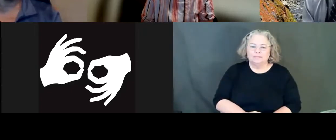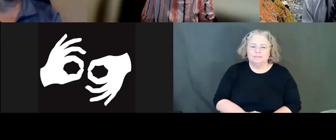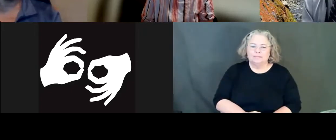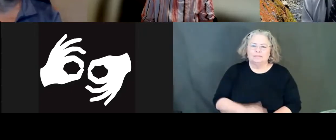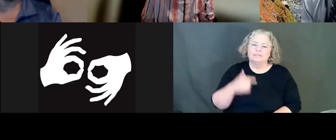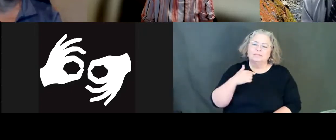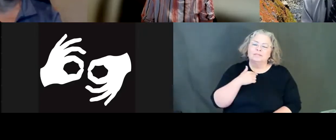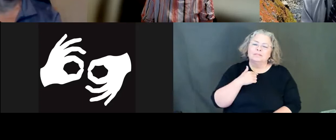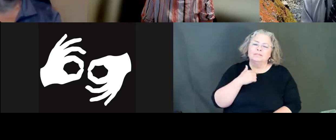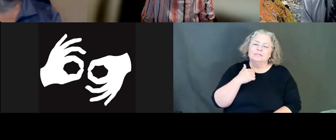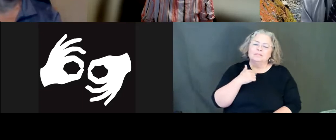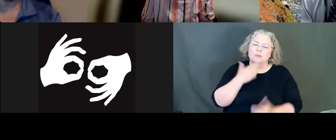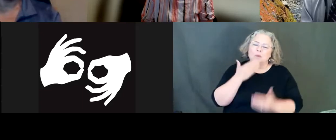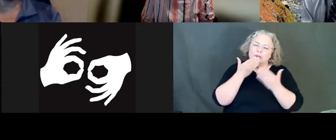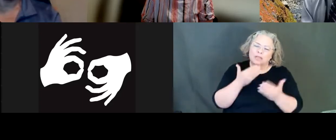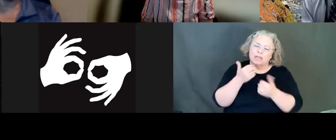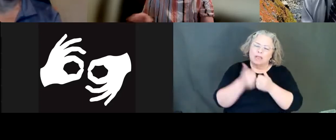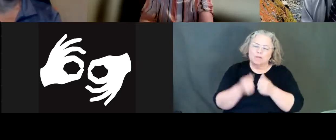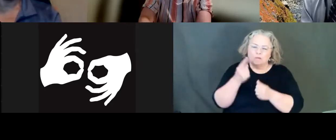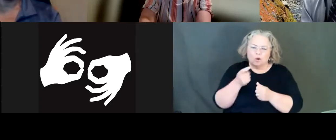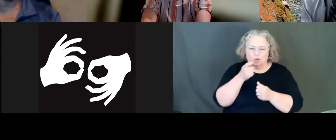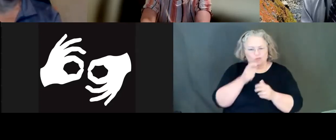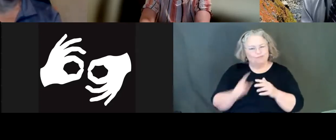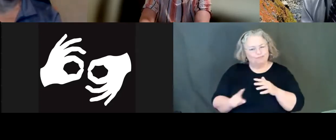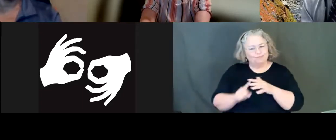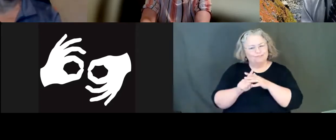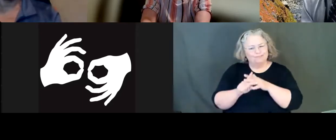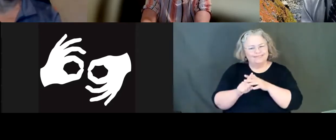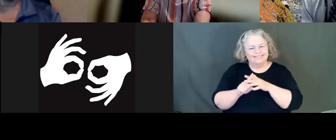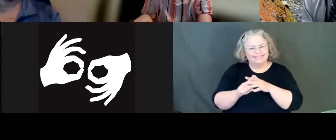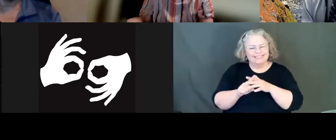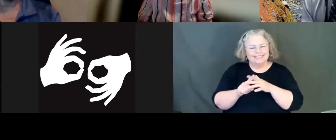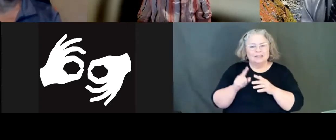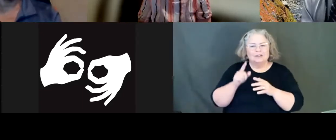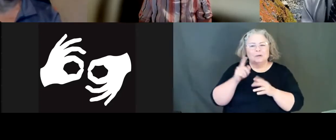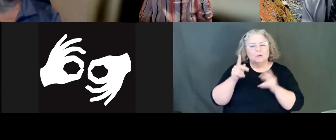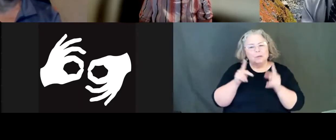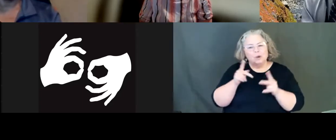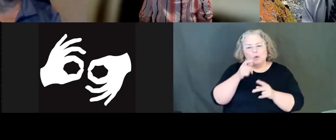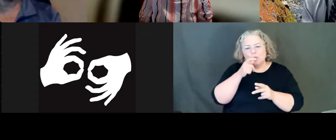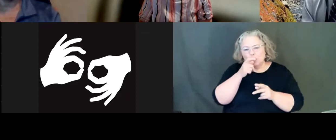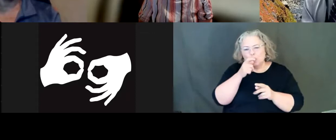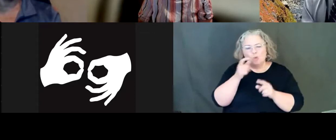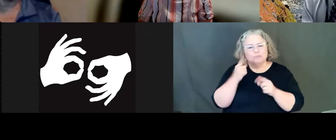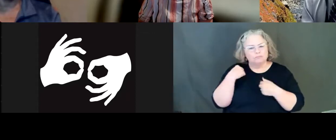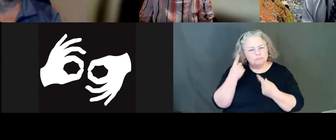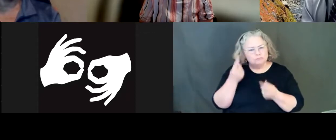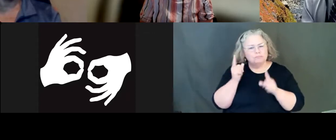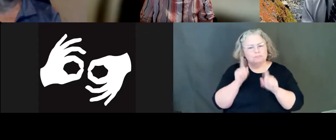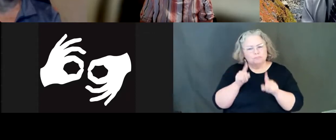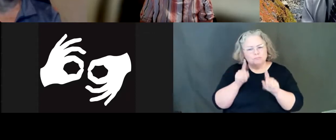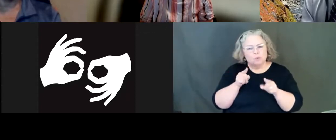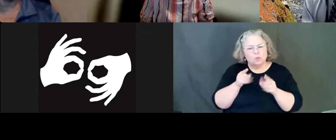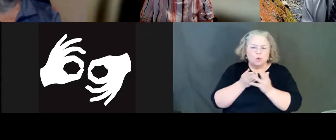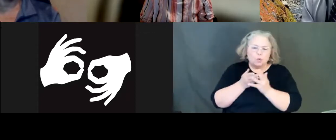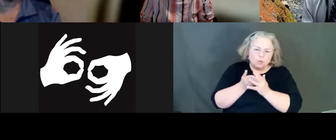I would like to thank everybody who's attended and particularly people who've been attending all the way through